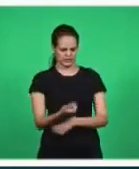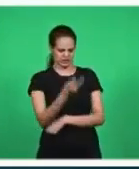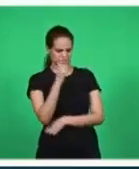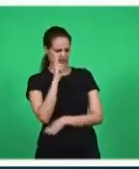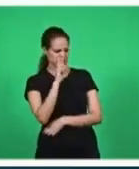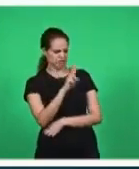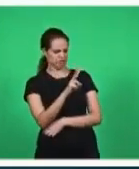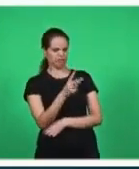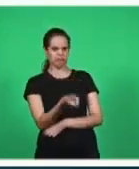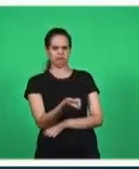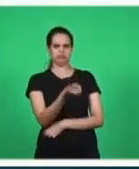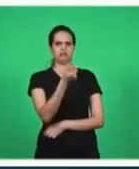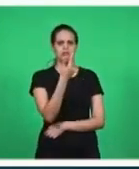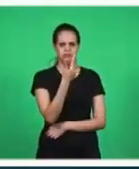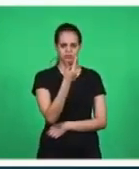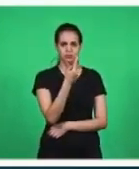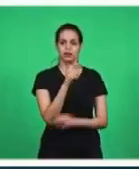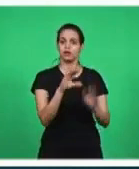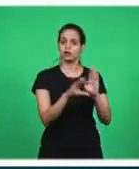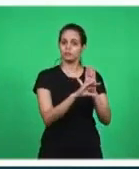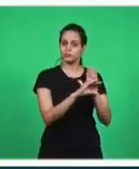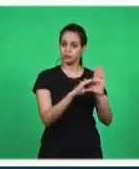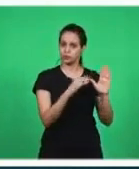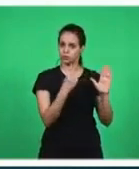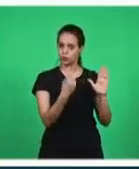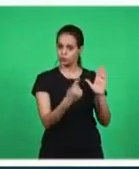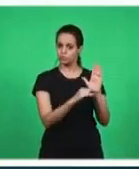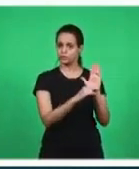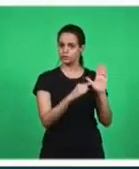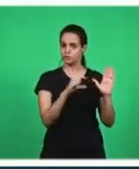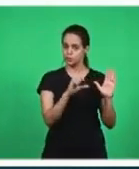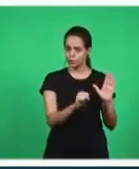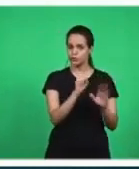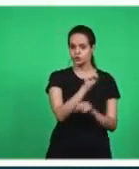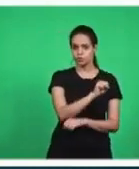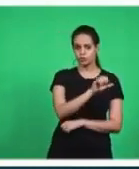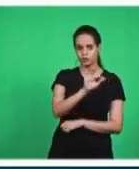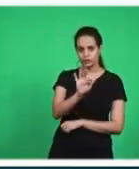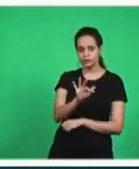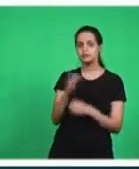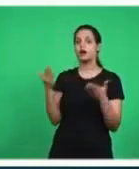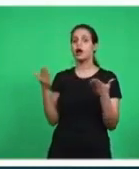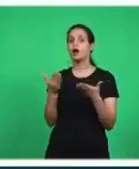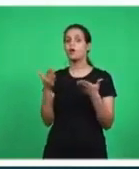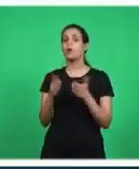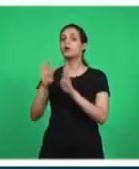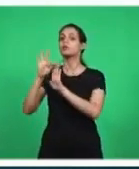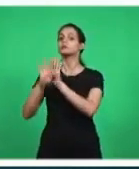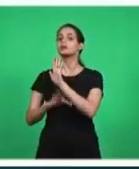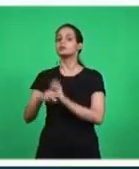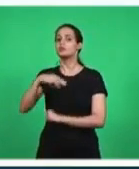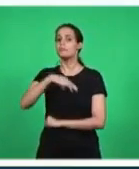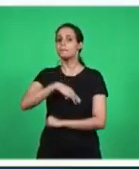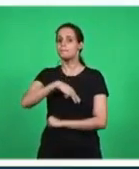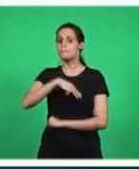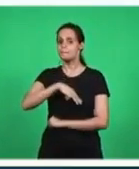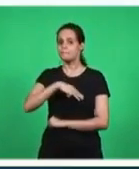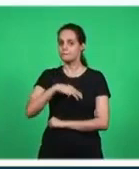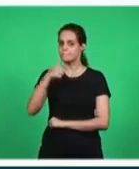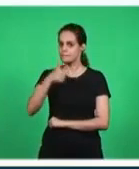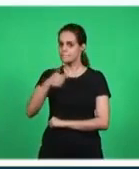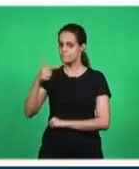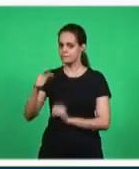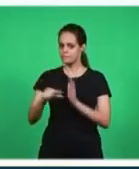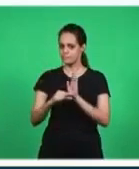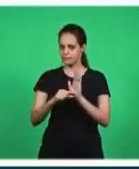apparel. So, Zephaniah chapter 1, verse 8. Now, let's go to Matthew chapter 10 and 2, and let's go